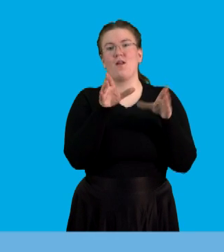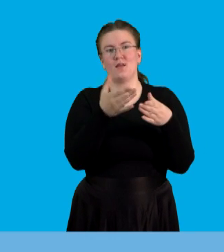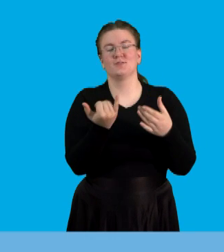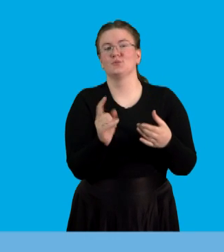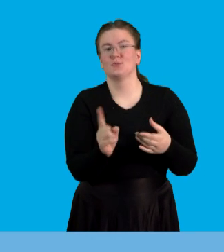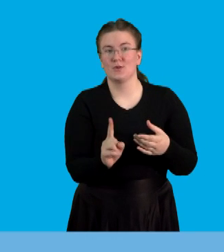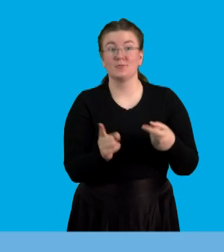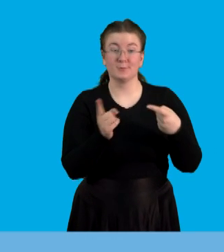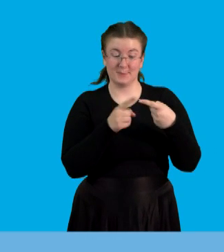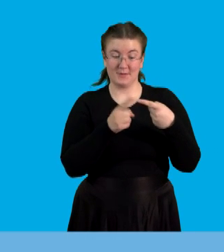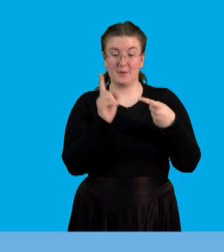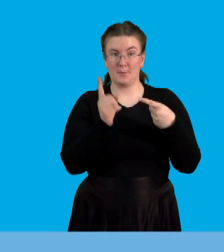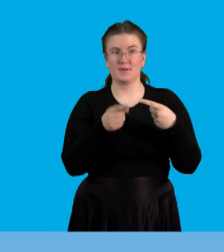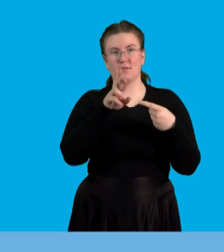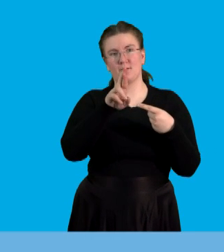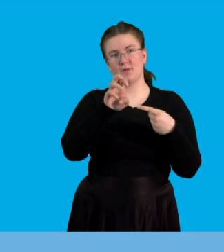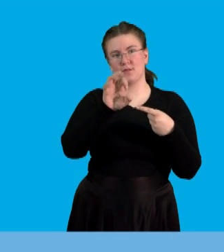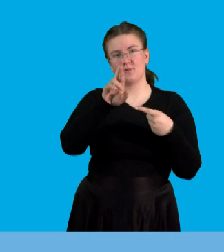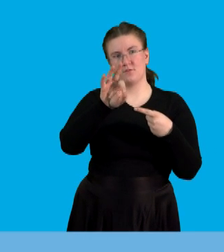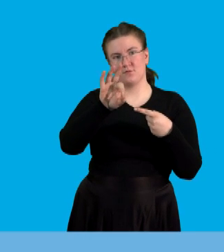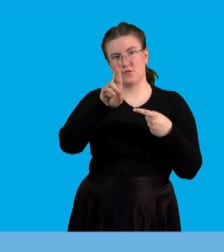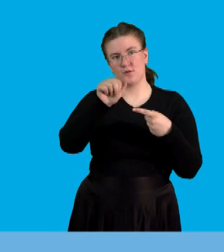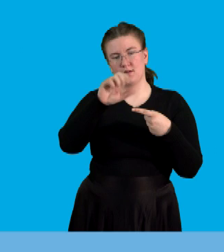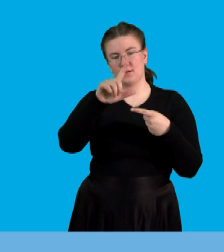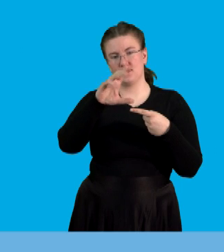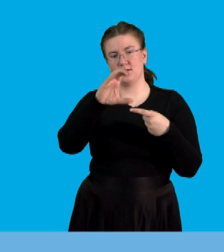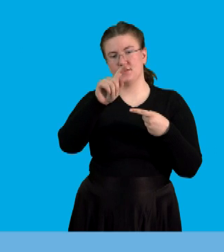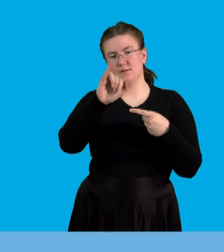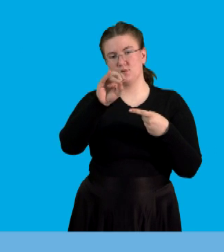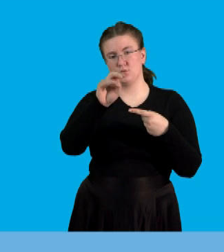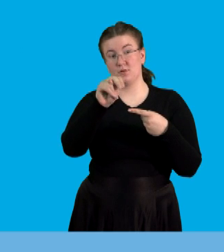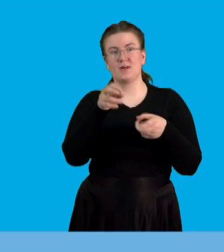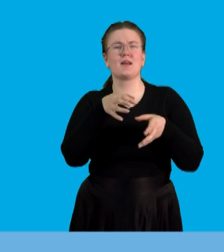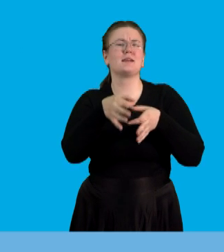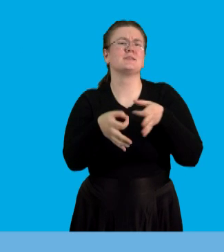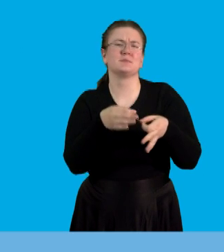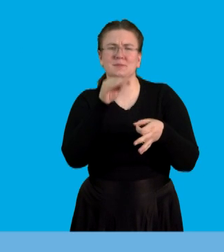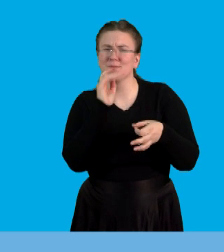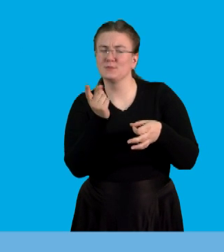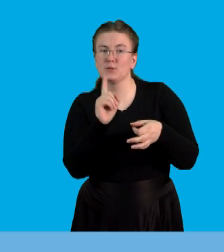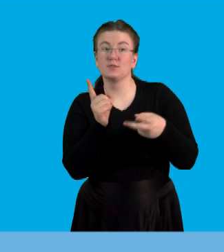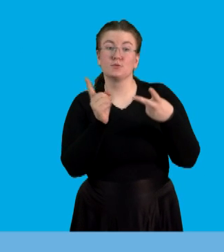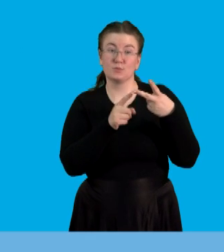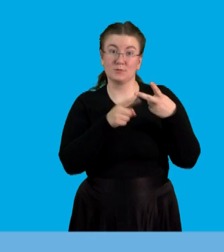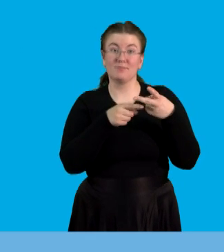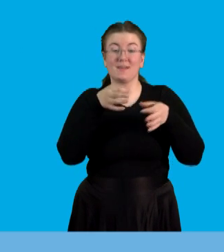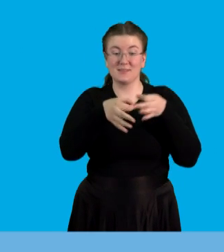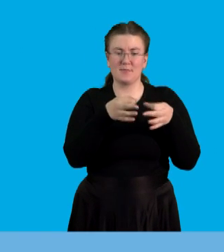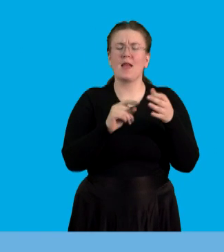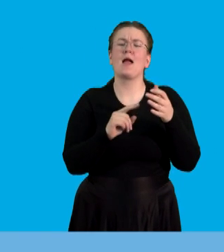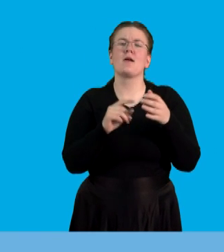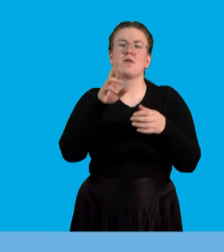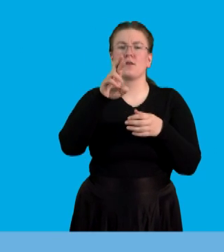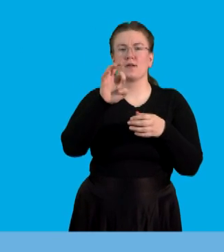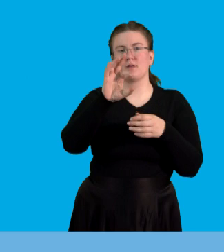then. Number one, you need to be able to define refraction, be able to explain why light is